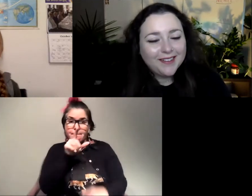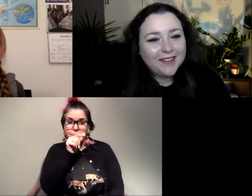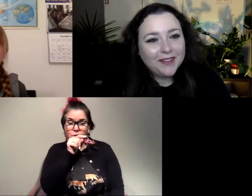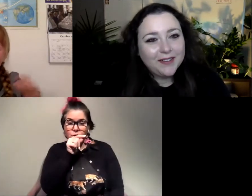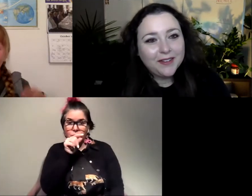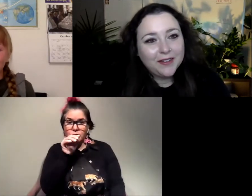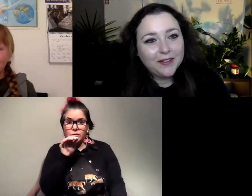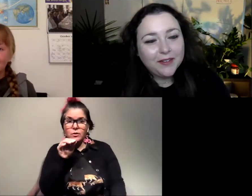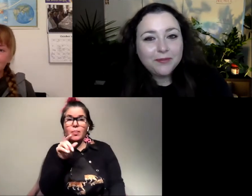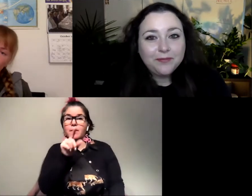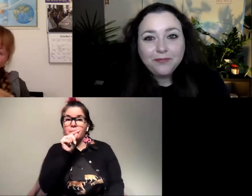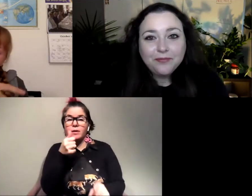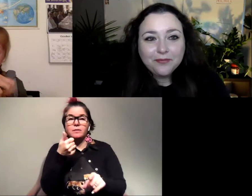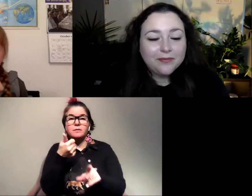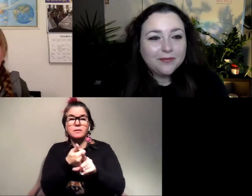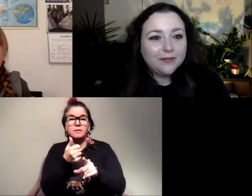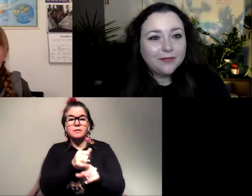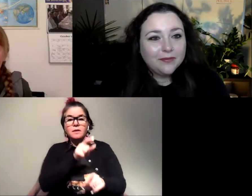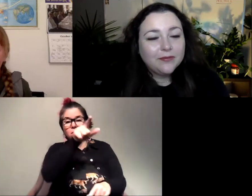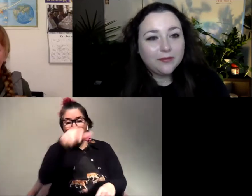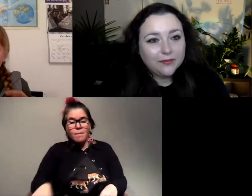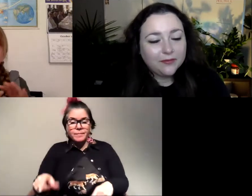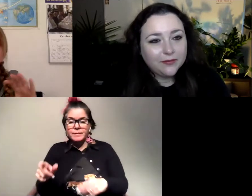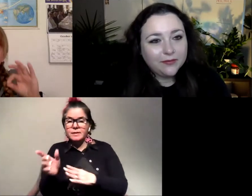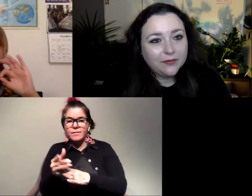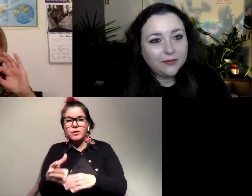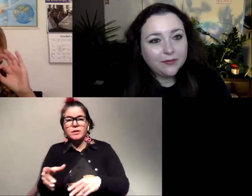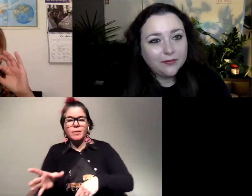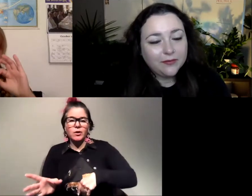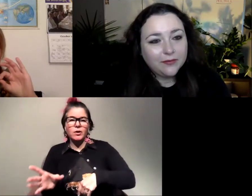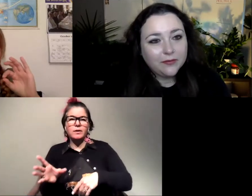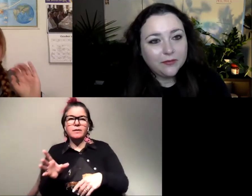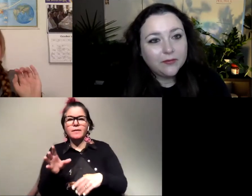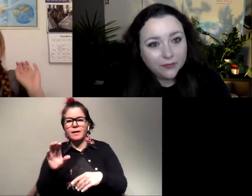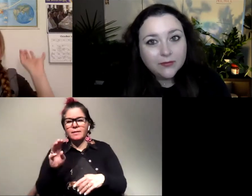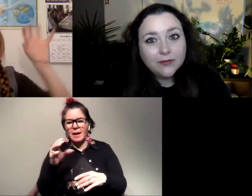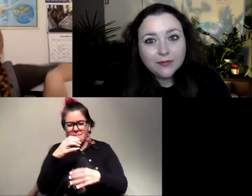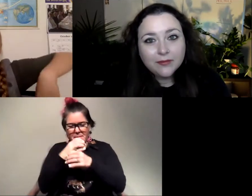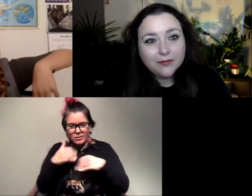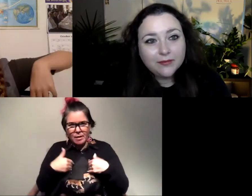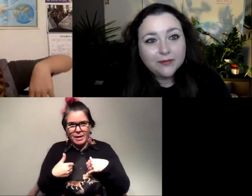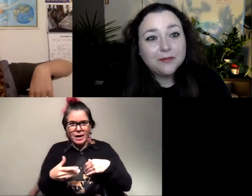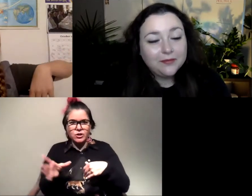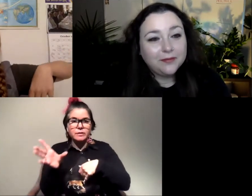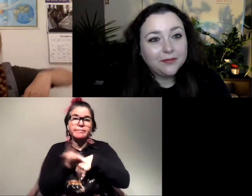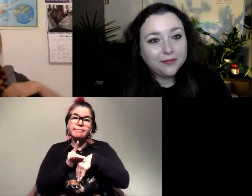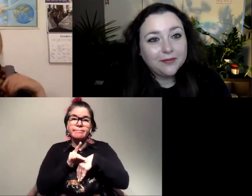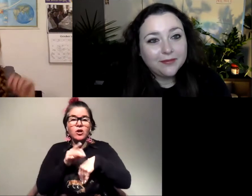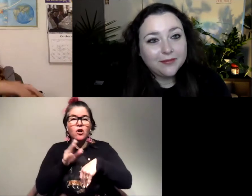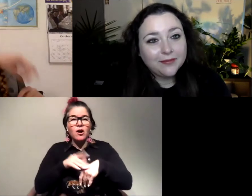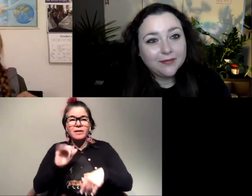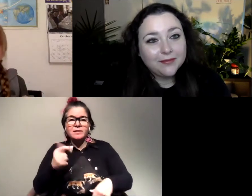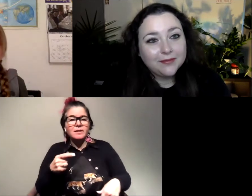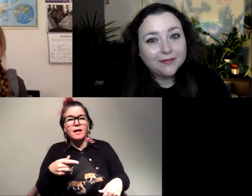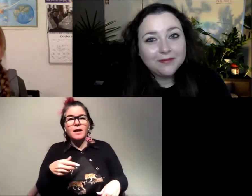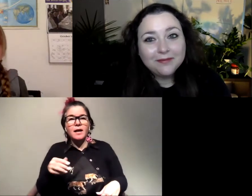So if the bird like swoops in and eats a fish or something, it could get one of these microscopic animals just like tagging along on its leg. And then when